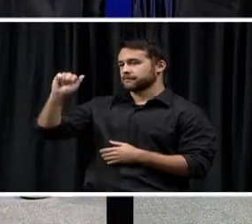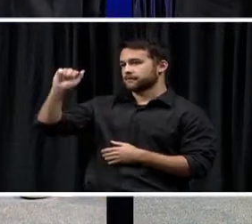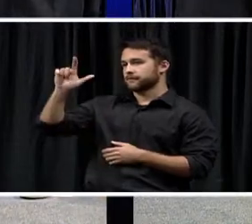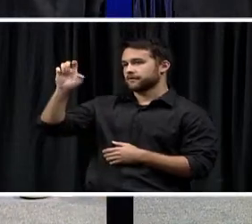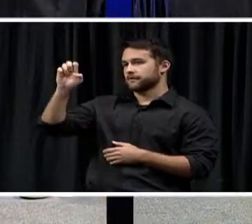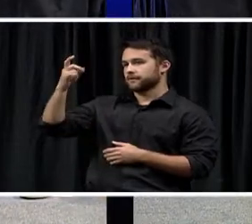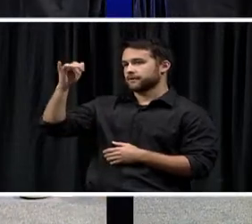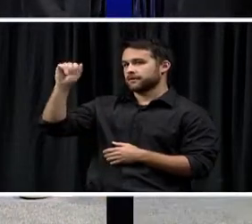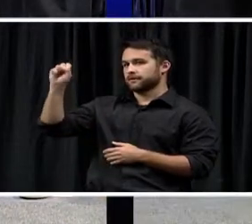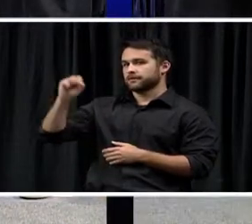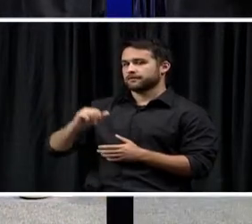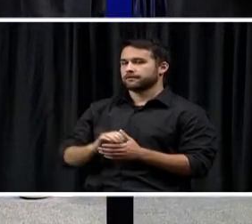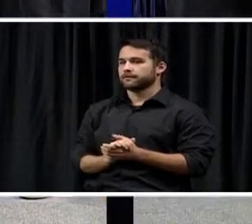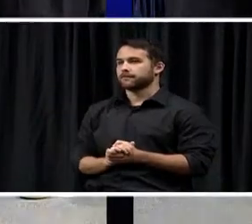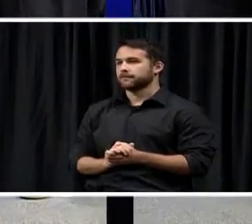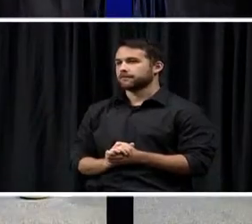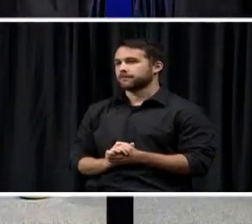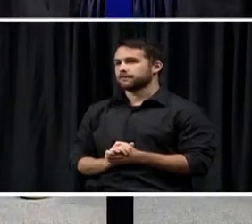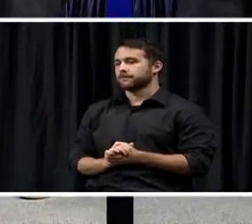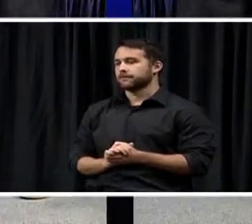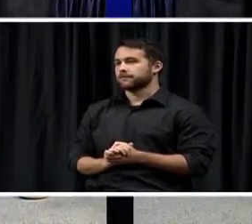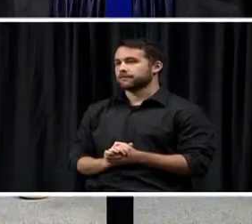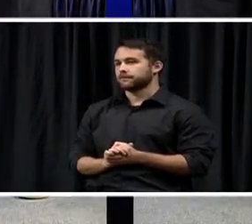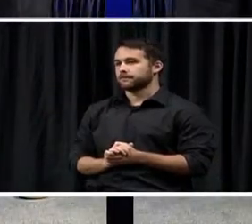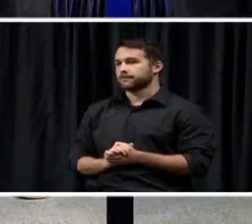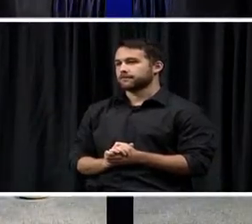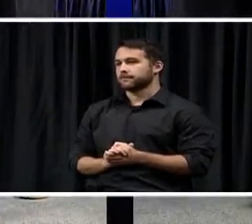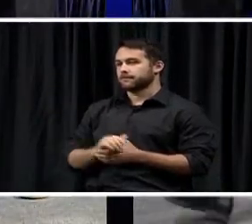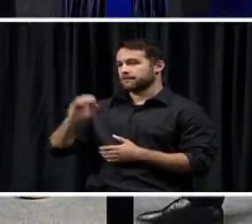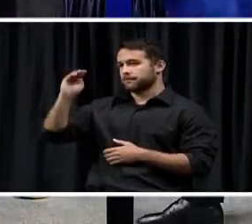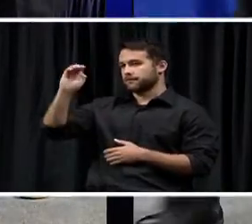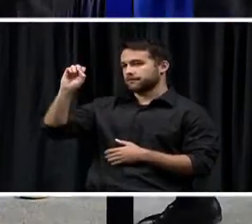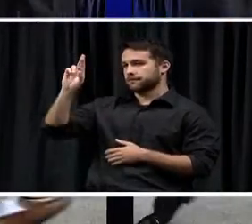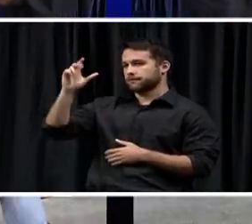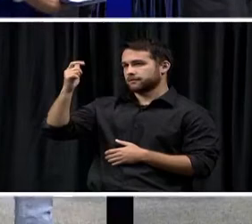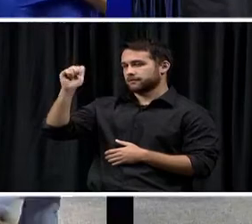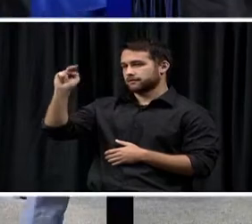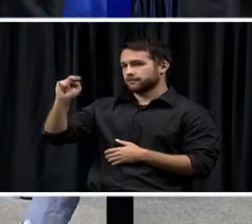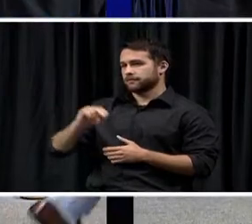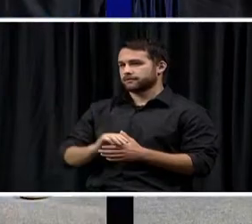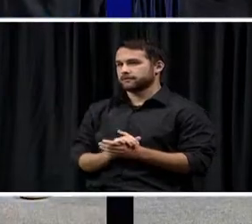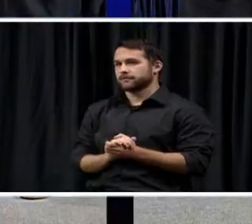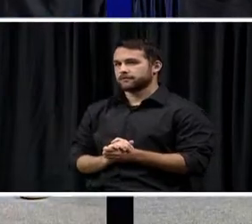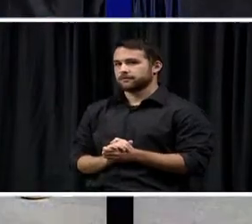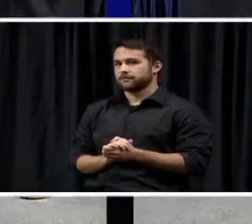Alexis Madera Garcia. Morgan Shane Marshall.